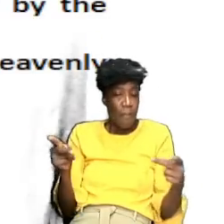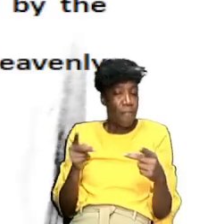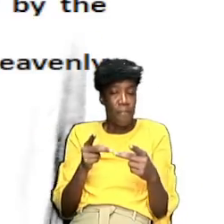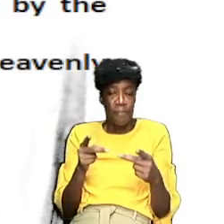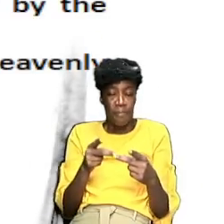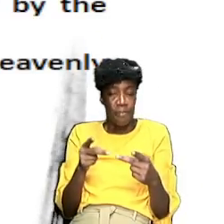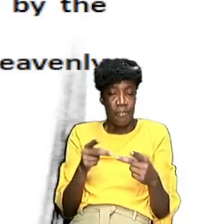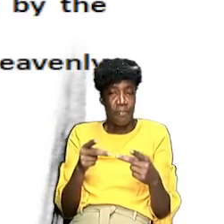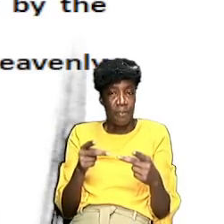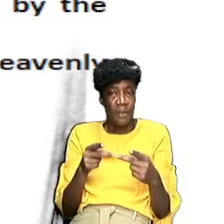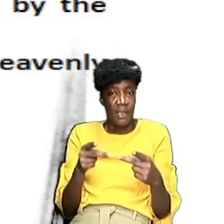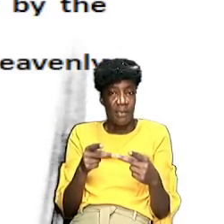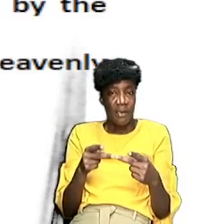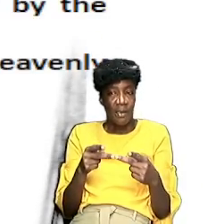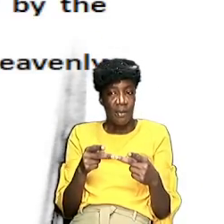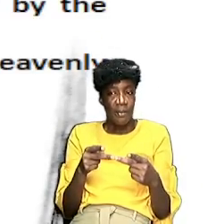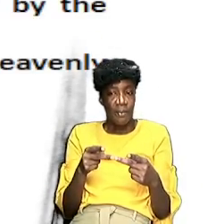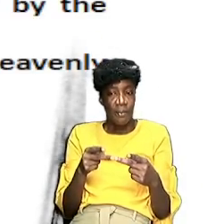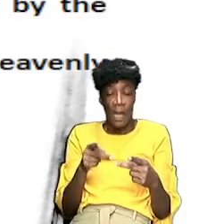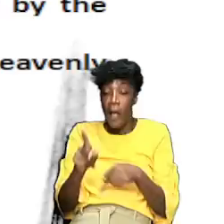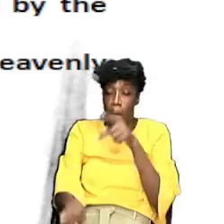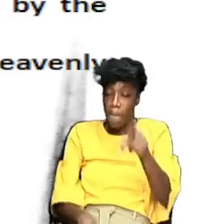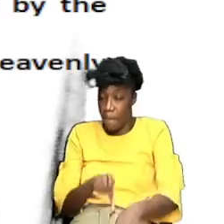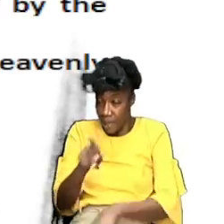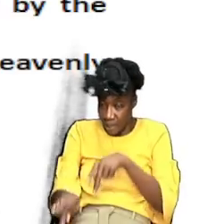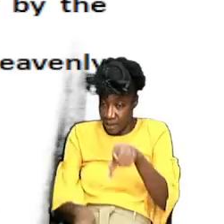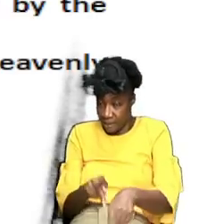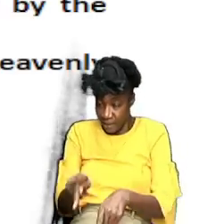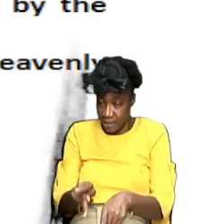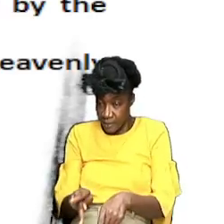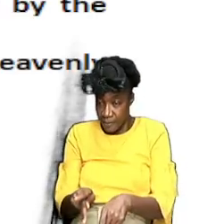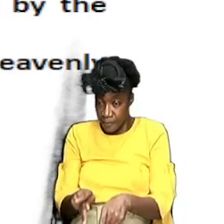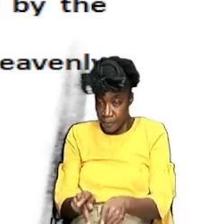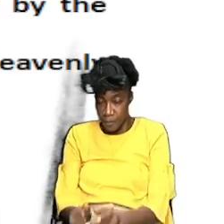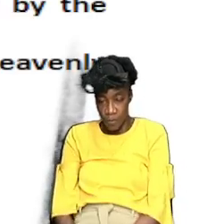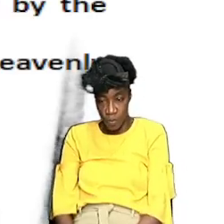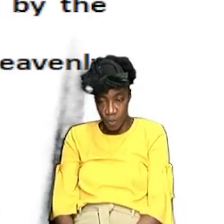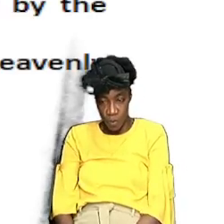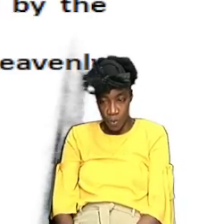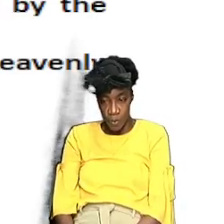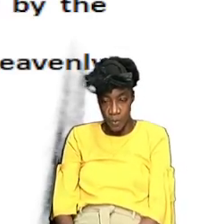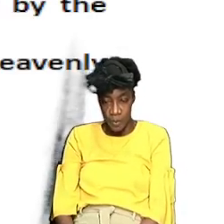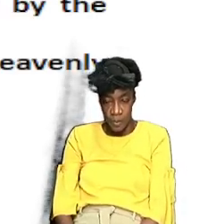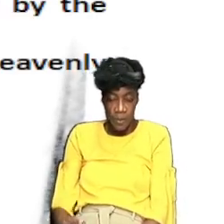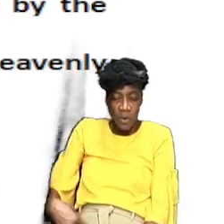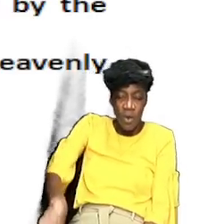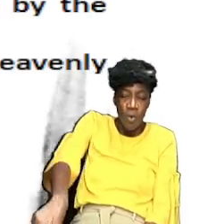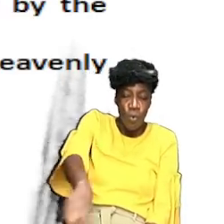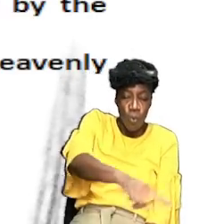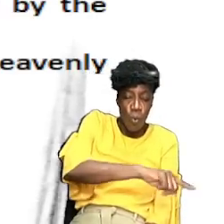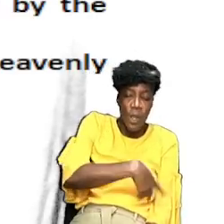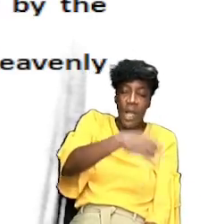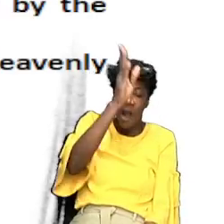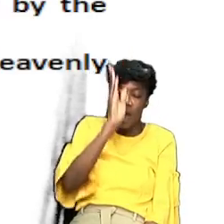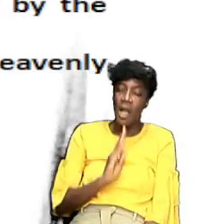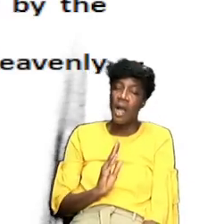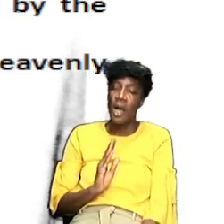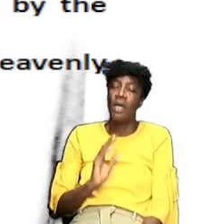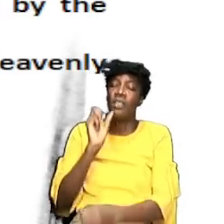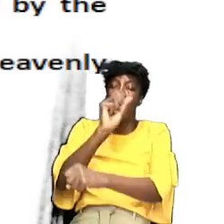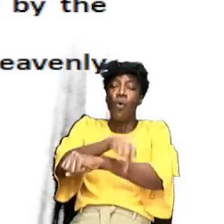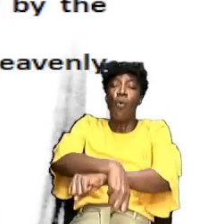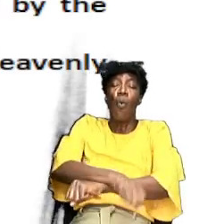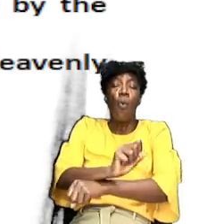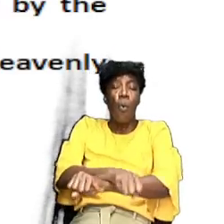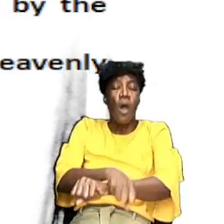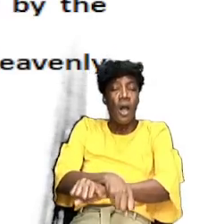relation to people who are not in the army. But we are God's handiwork,